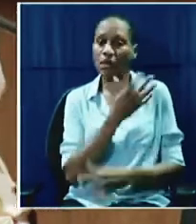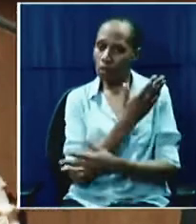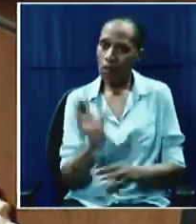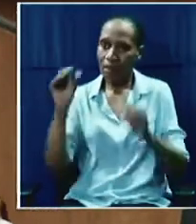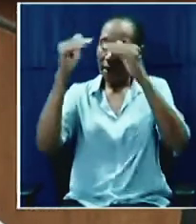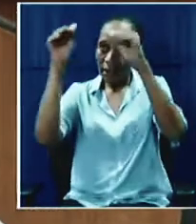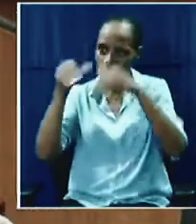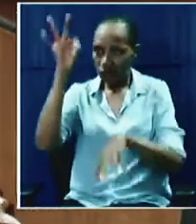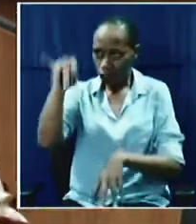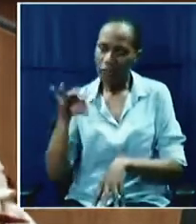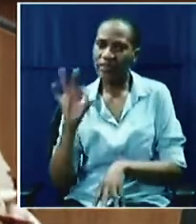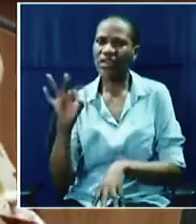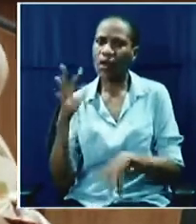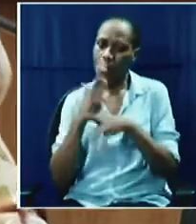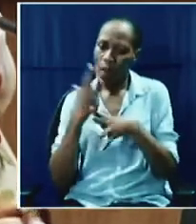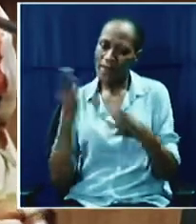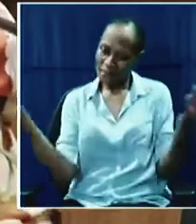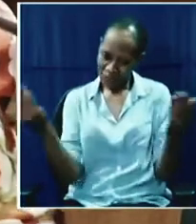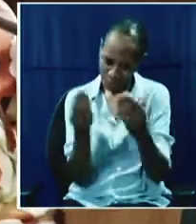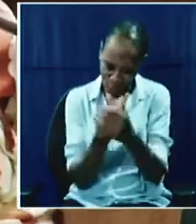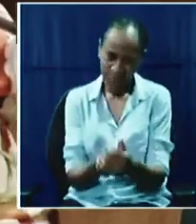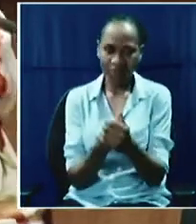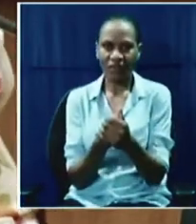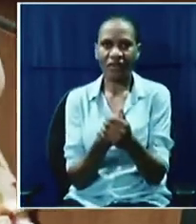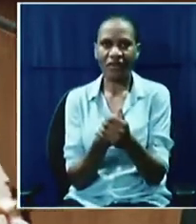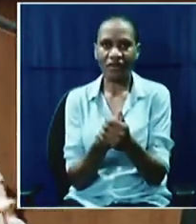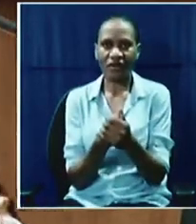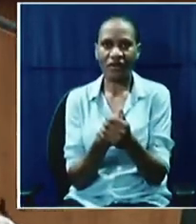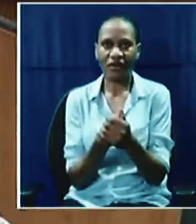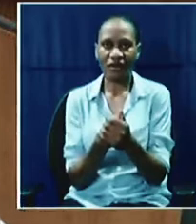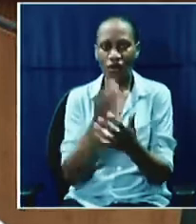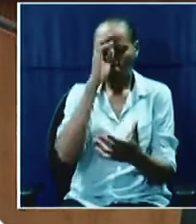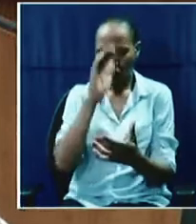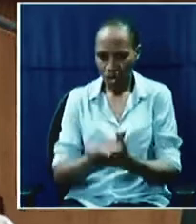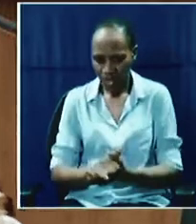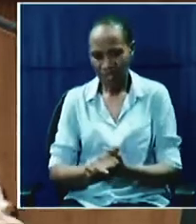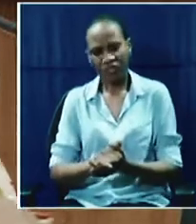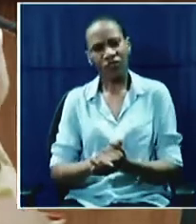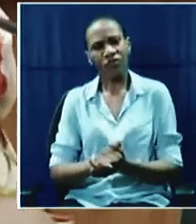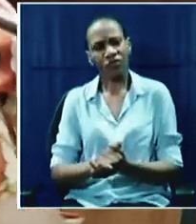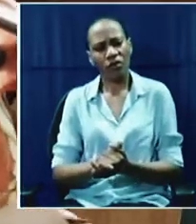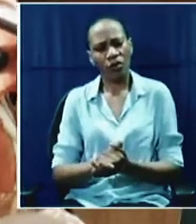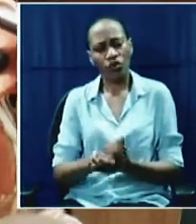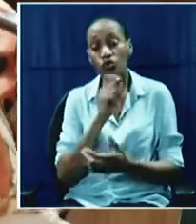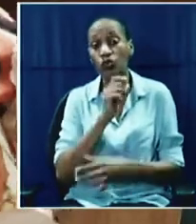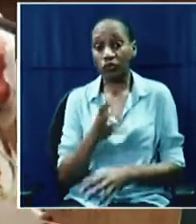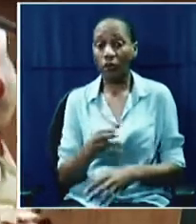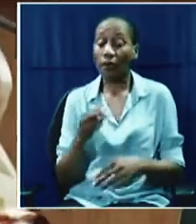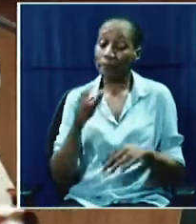spheres to cooperate with one another in mutual trust and good faith, by amongst